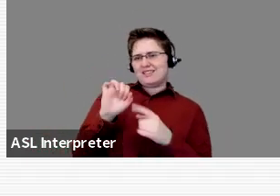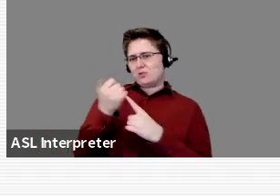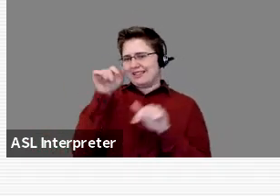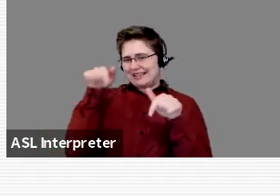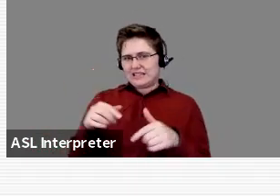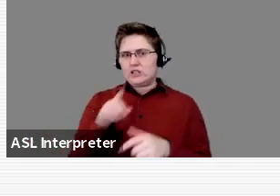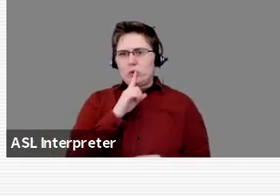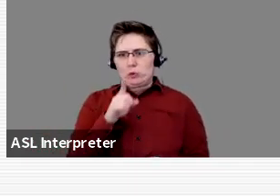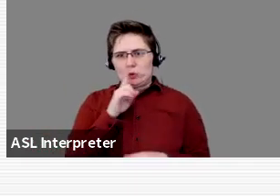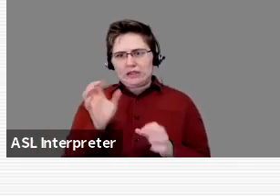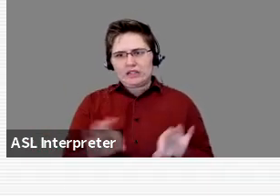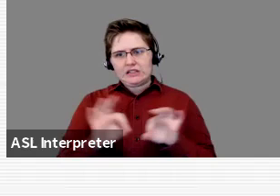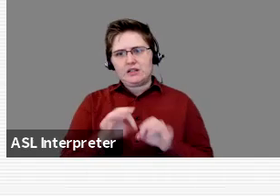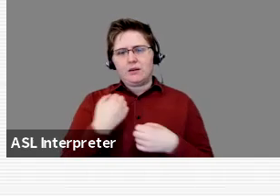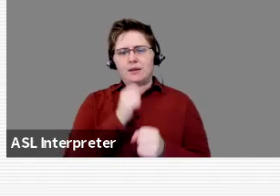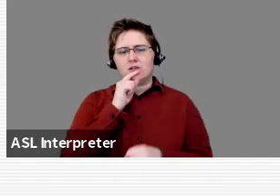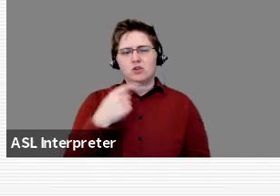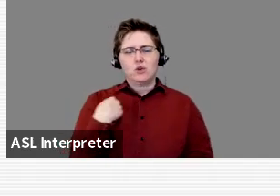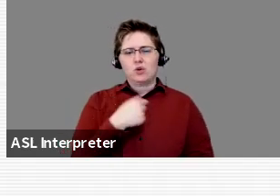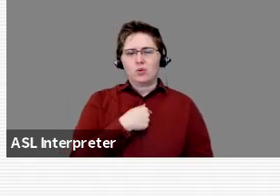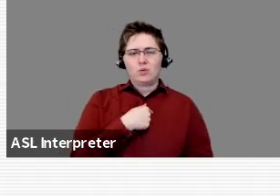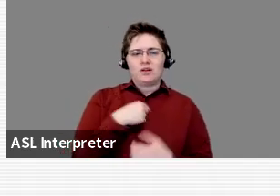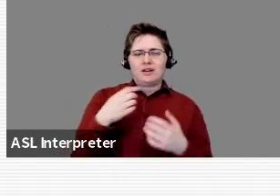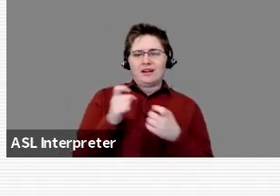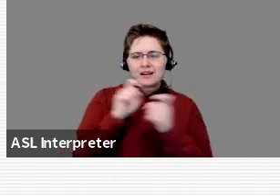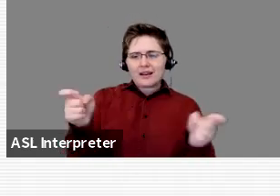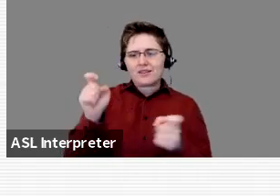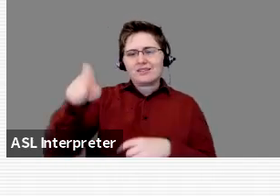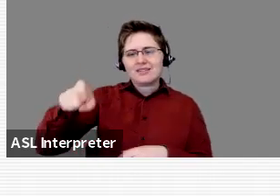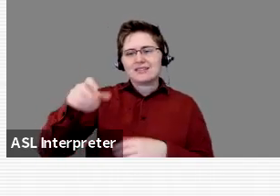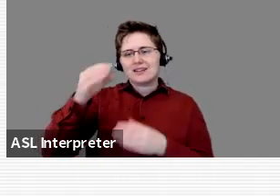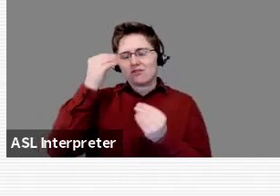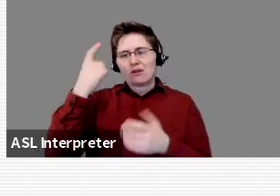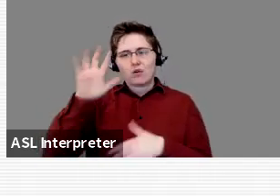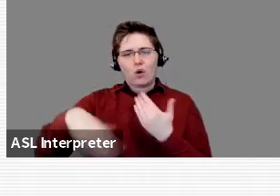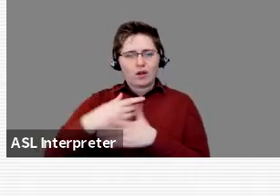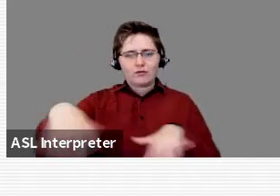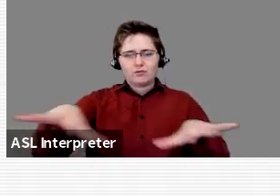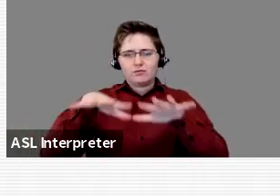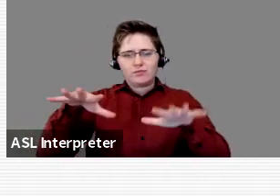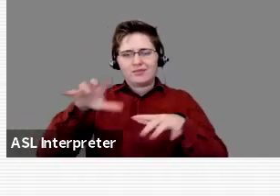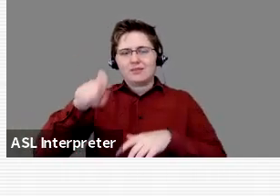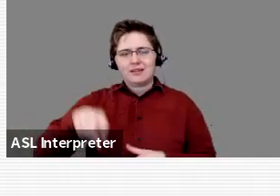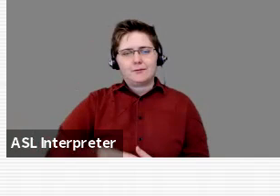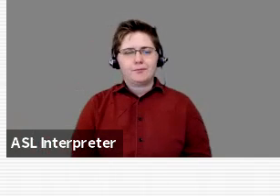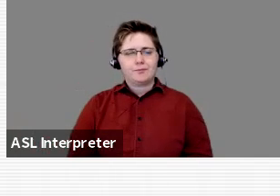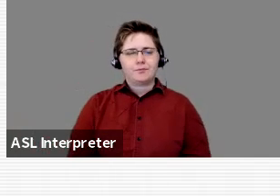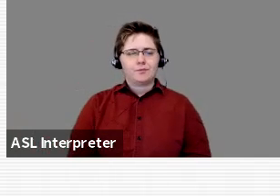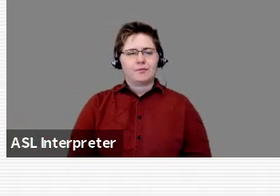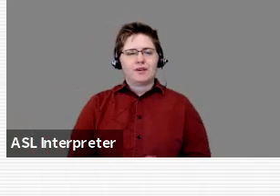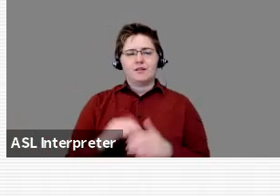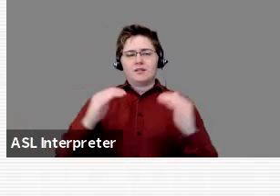really essential to making sure we're getting out the necessary information to all the people that need it. And